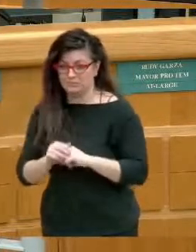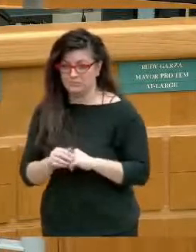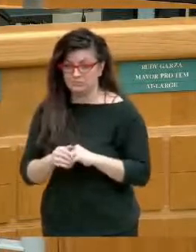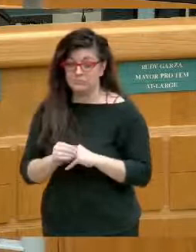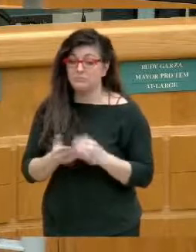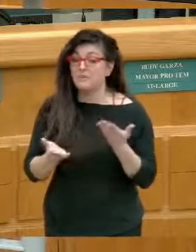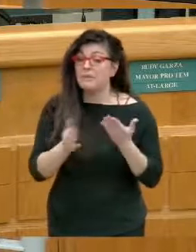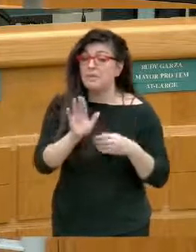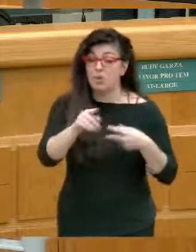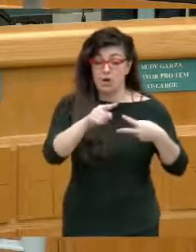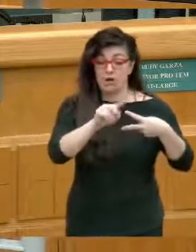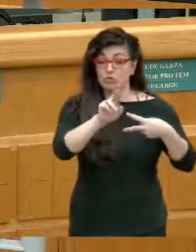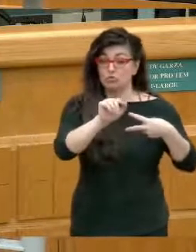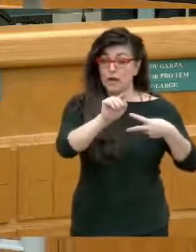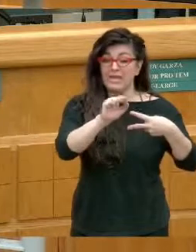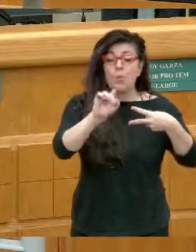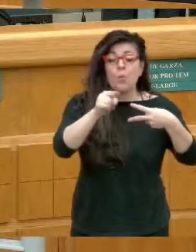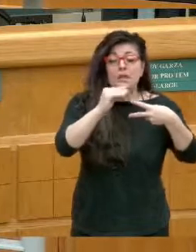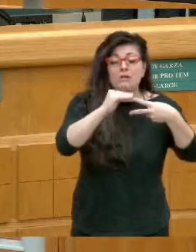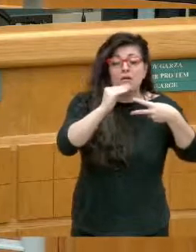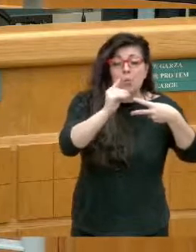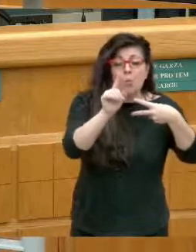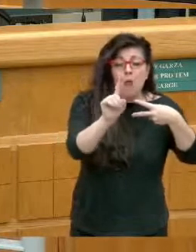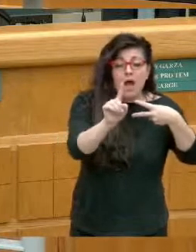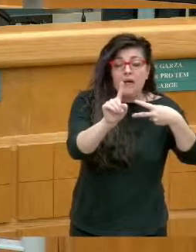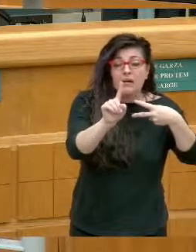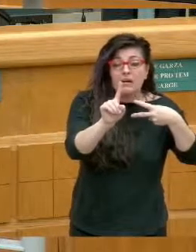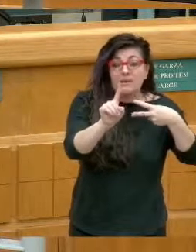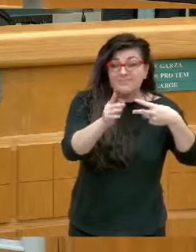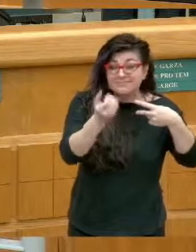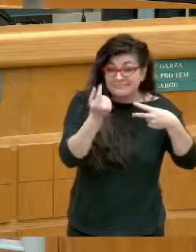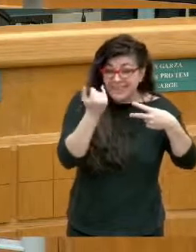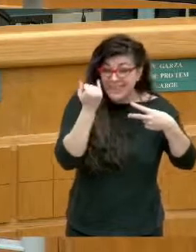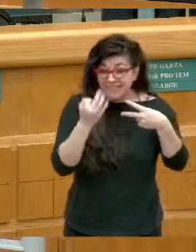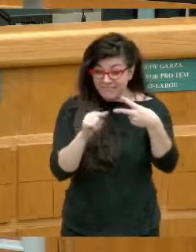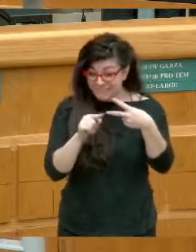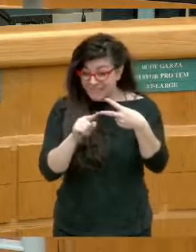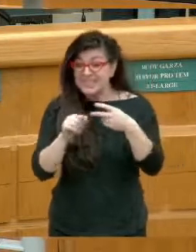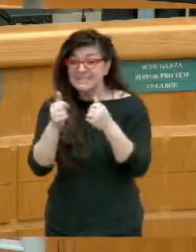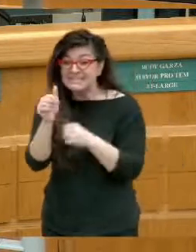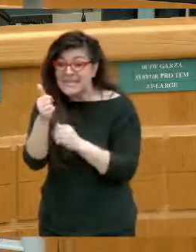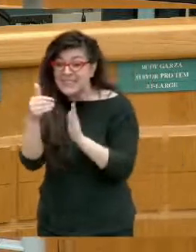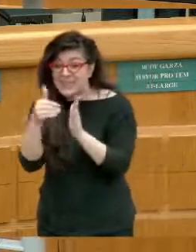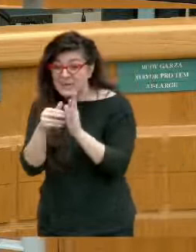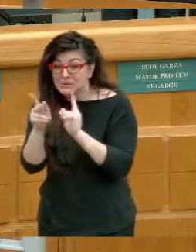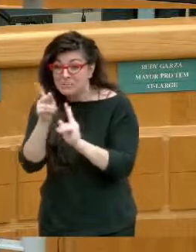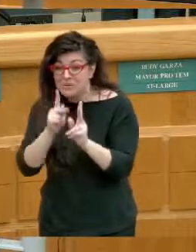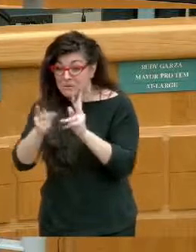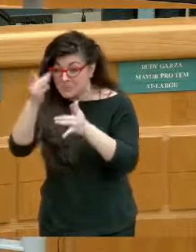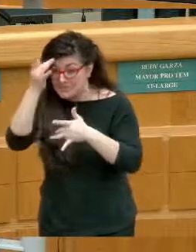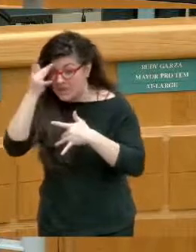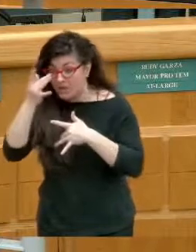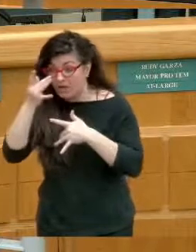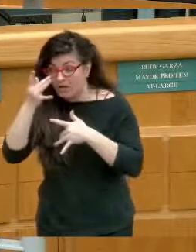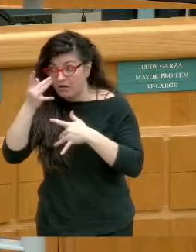1, but if there's 10,000 people that are infectious, that could turn into a lot of additional people